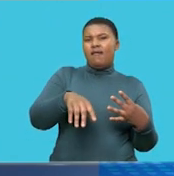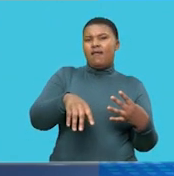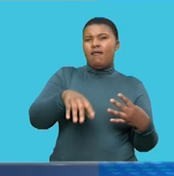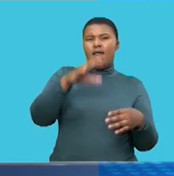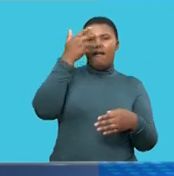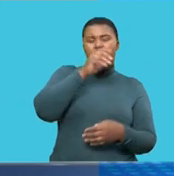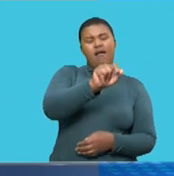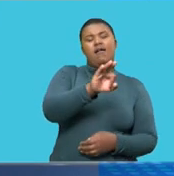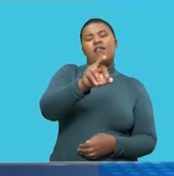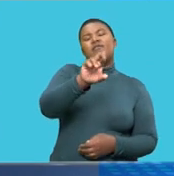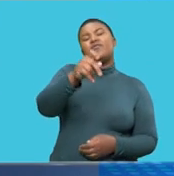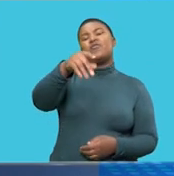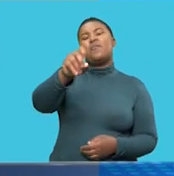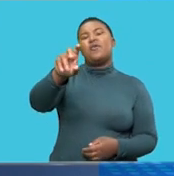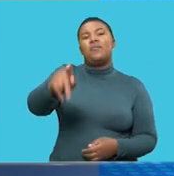name it.